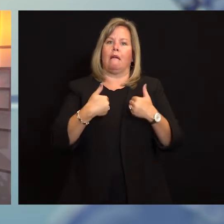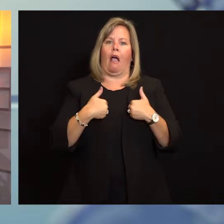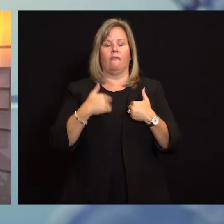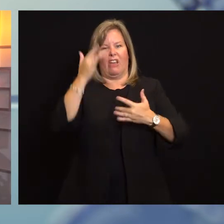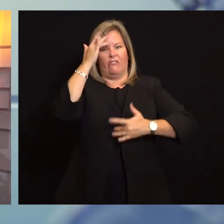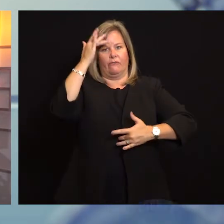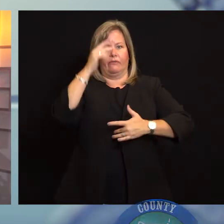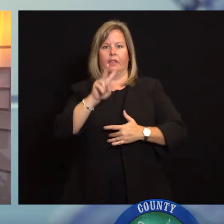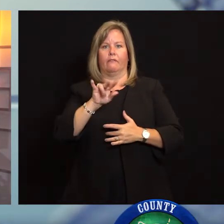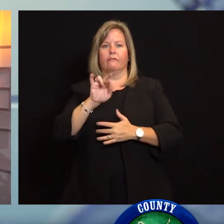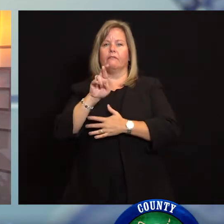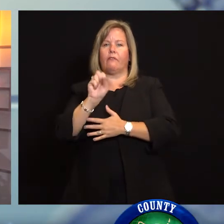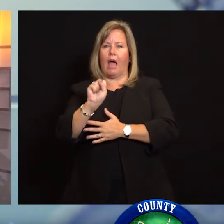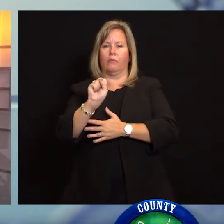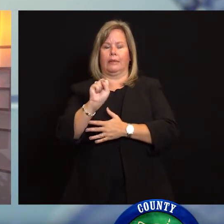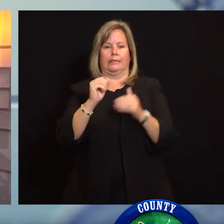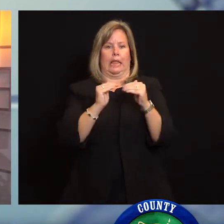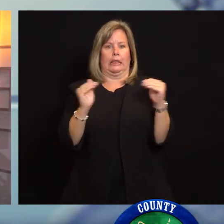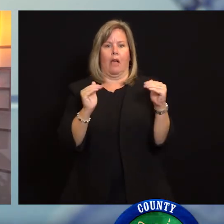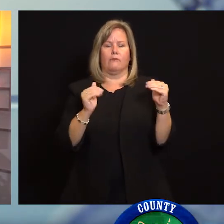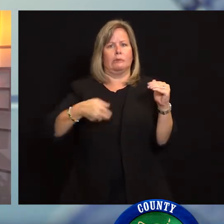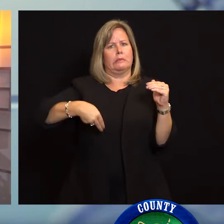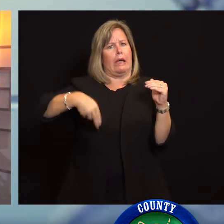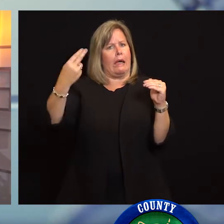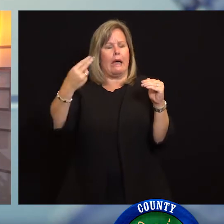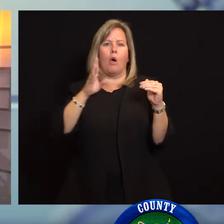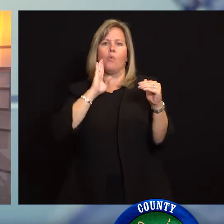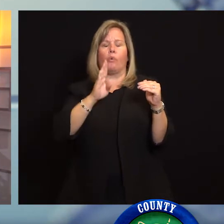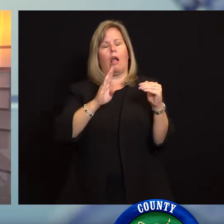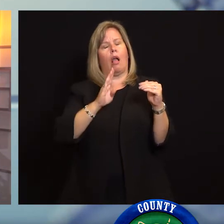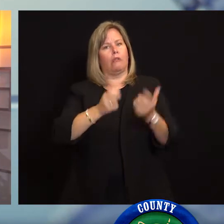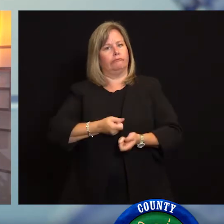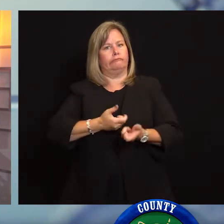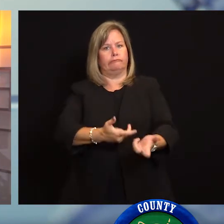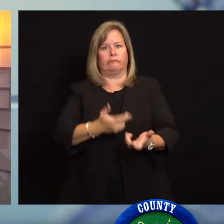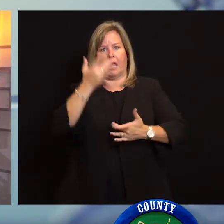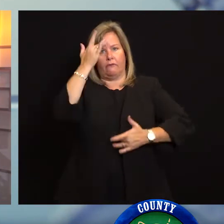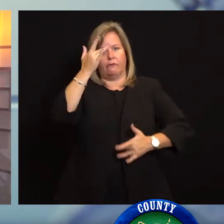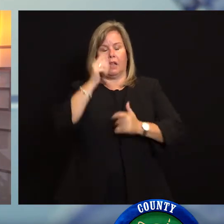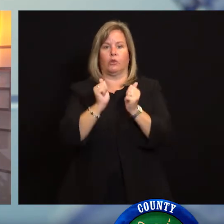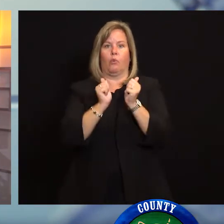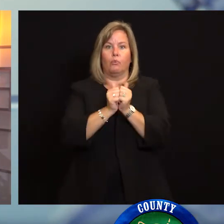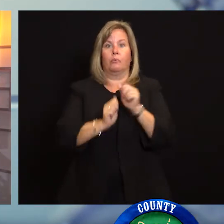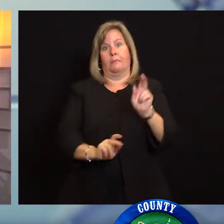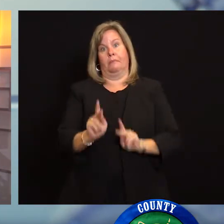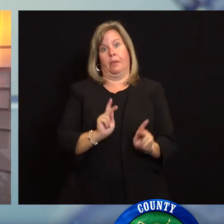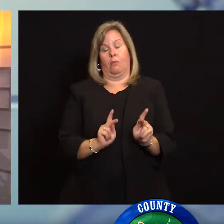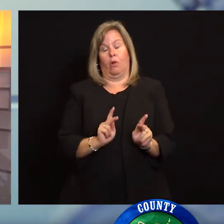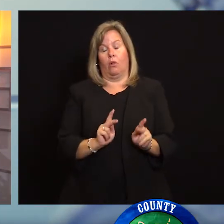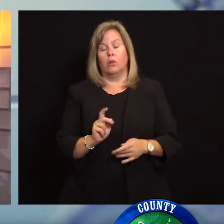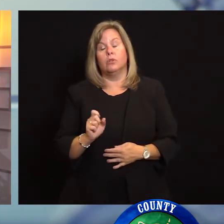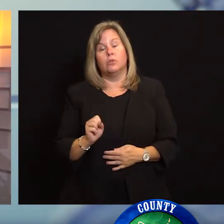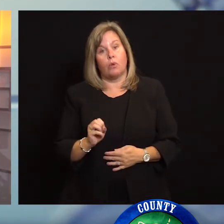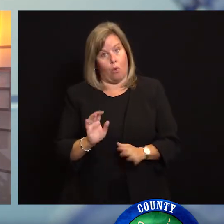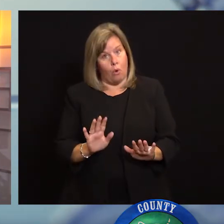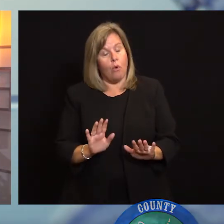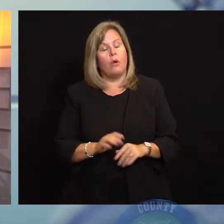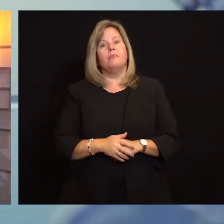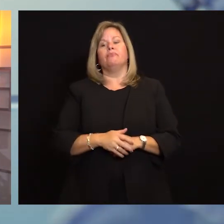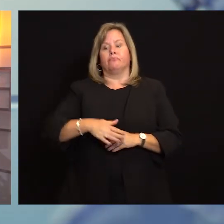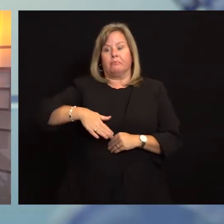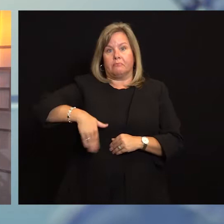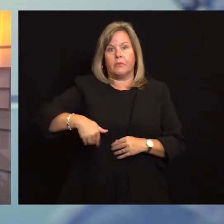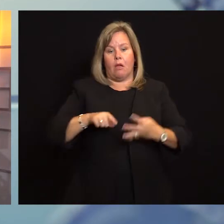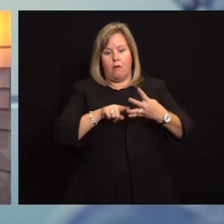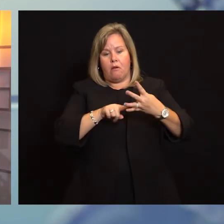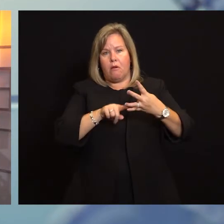virus levels in the mosquitoes that are high enough to cause infection in people. And so that's why as late August comes